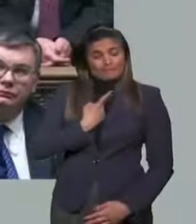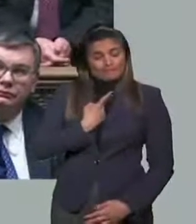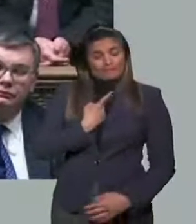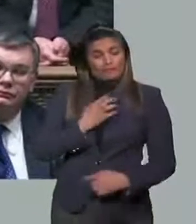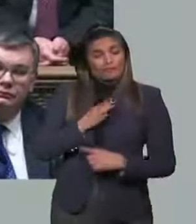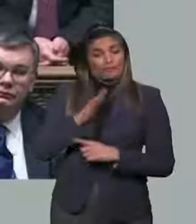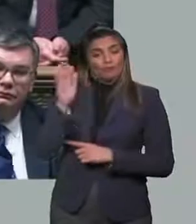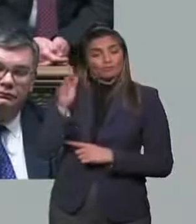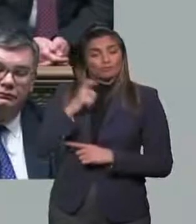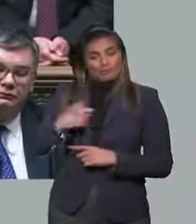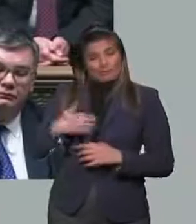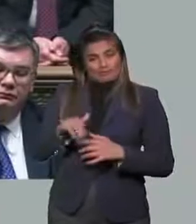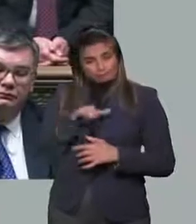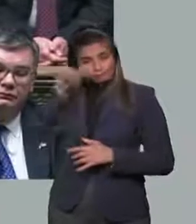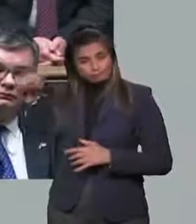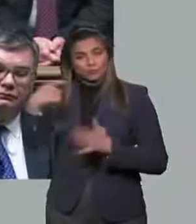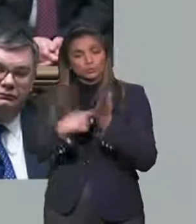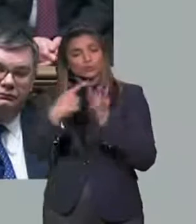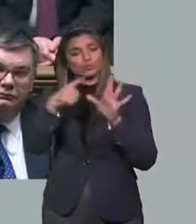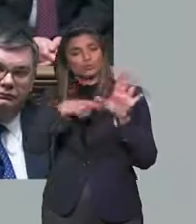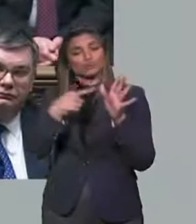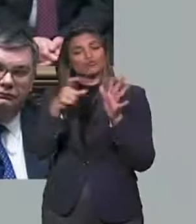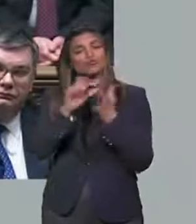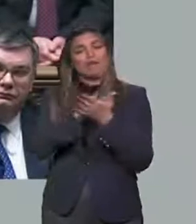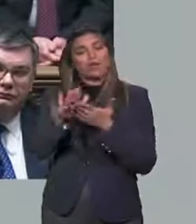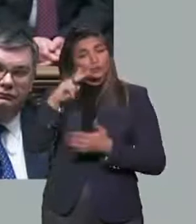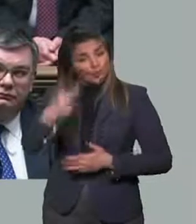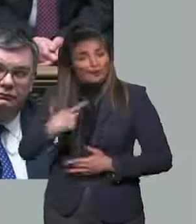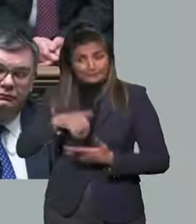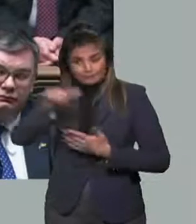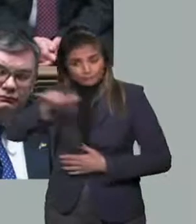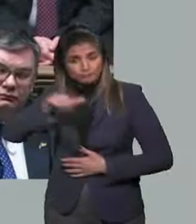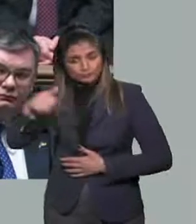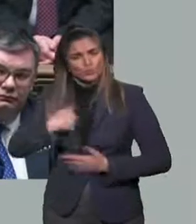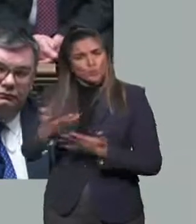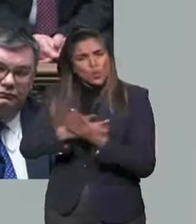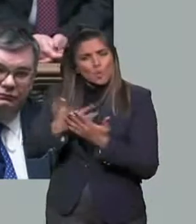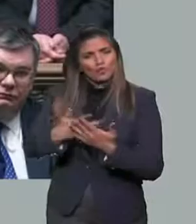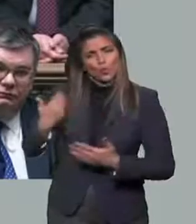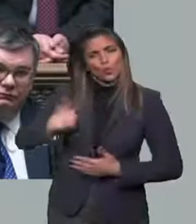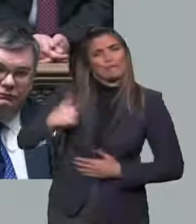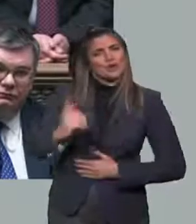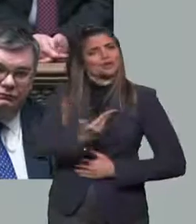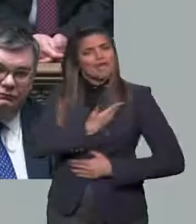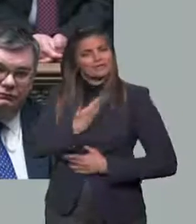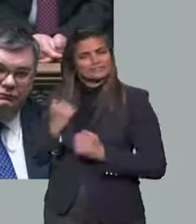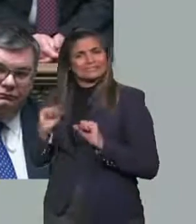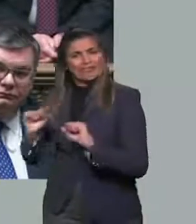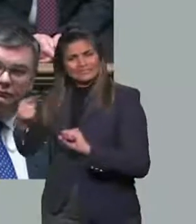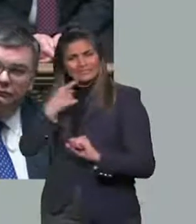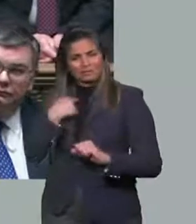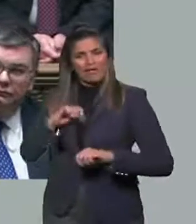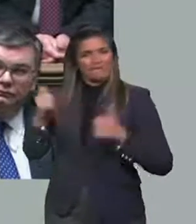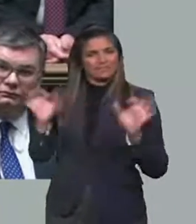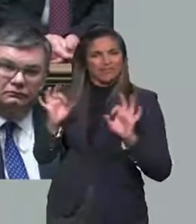twice, and I know the Prime Minister will be raising these issues again, we talked about the women's rights defenders. He says we've been ineffective. They've